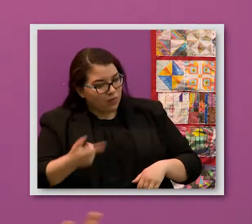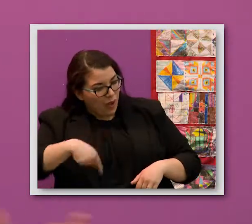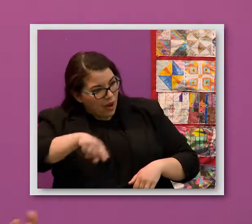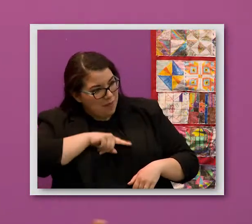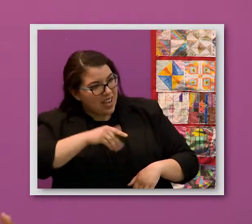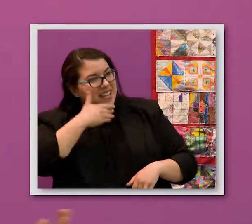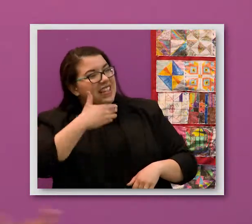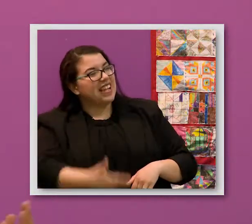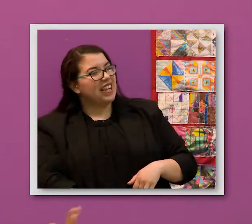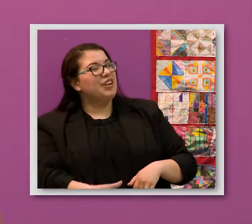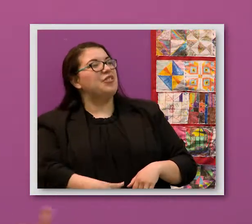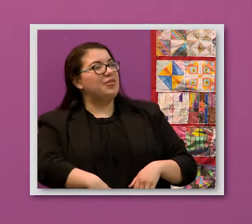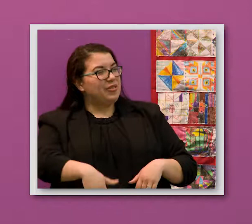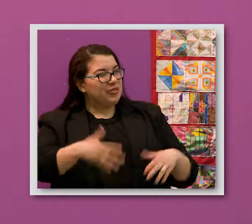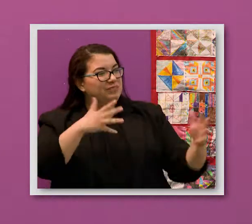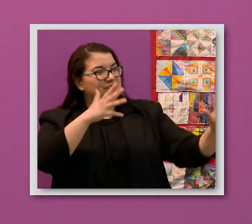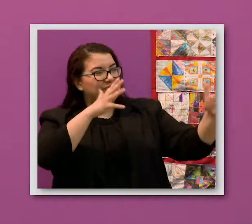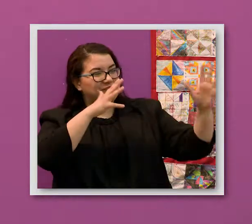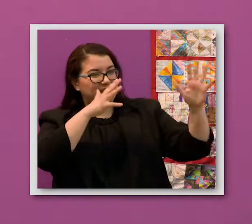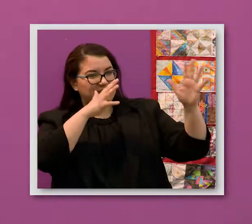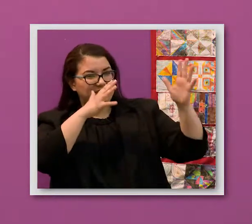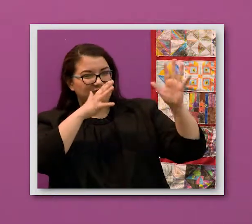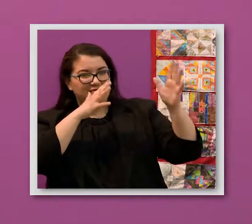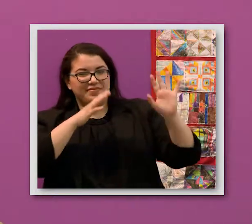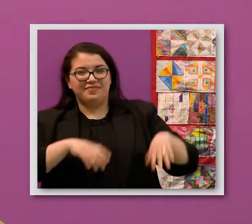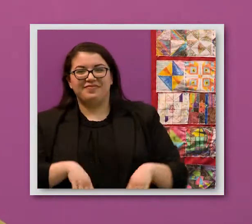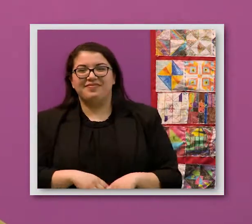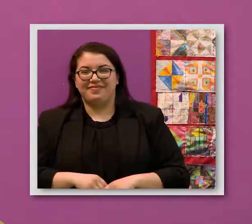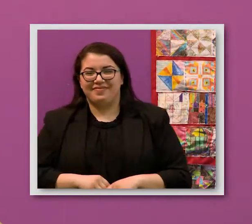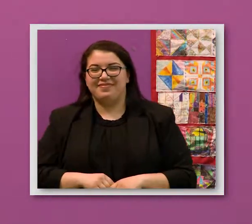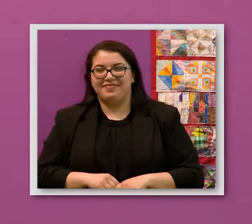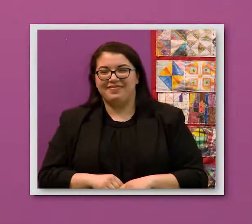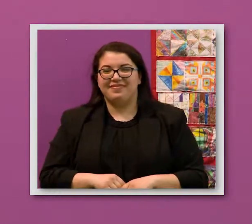give Principal Bell a big round of applause.